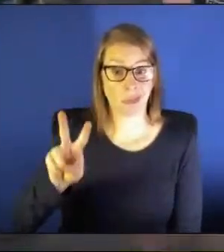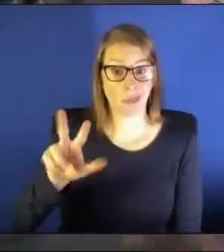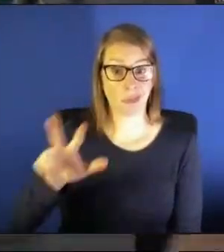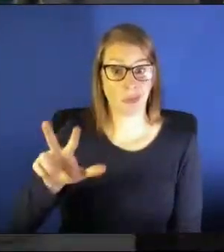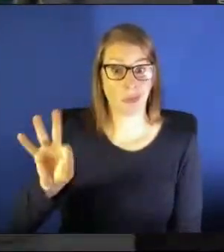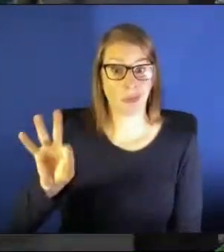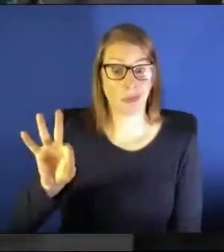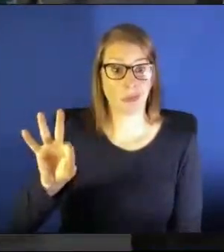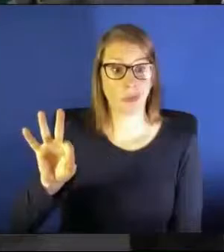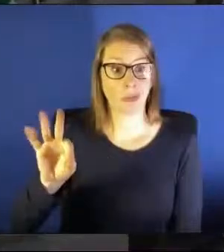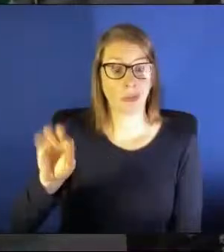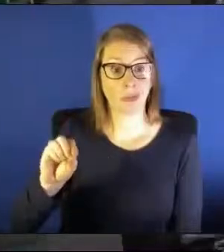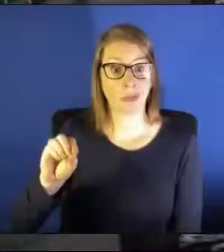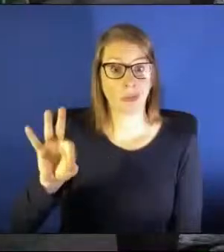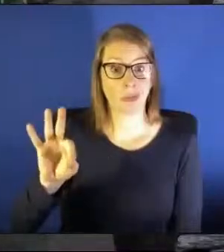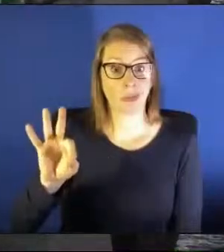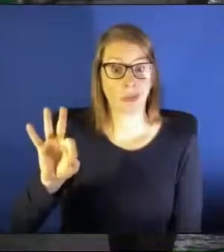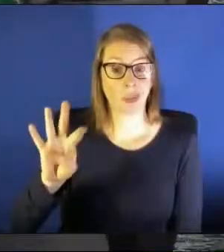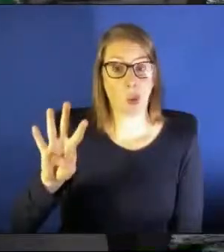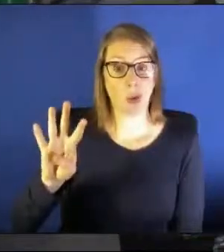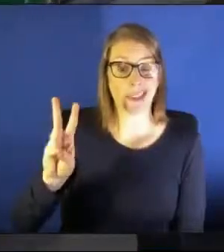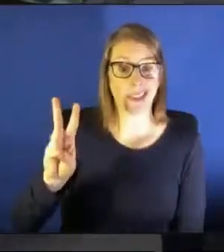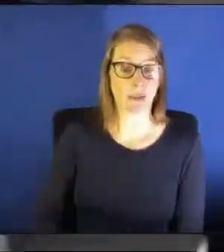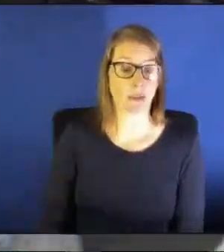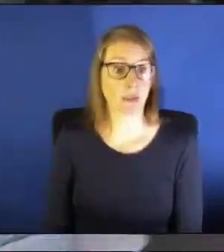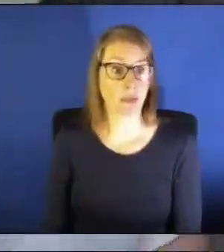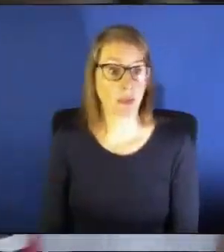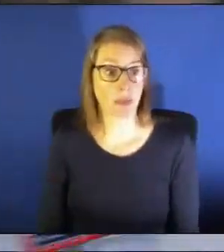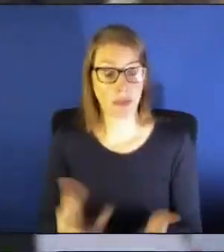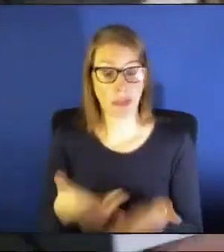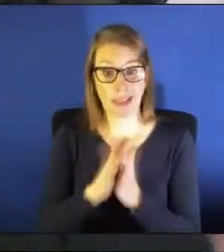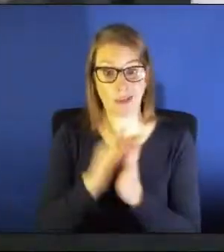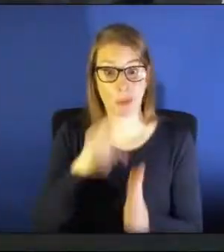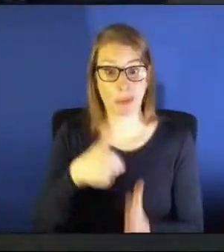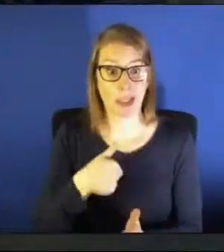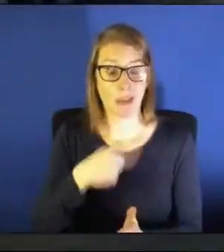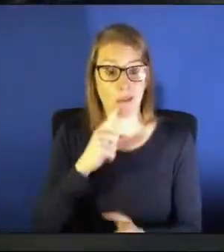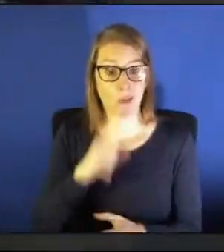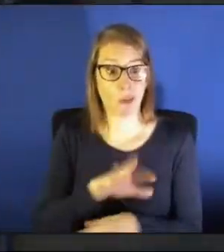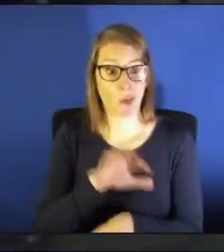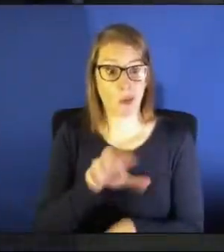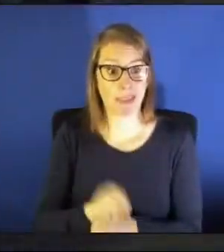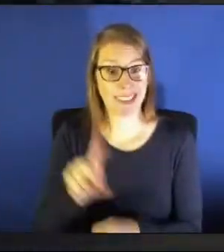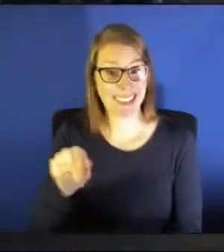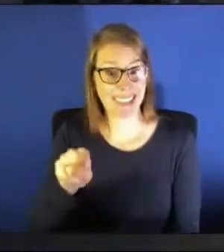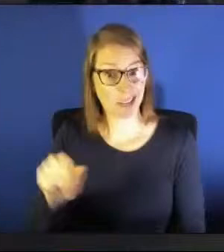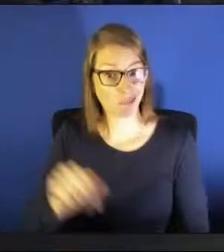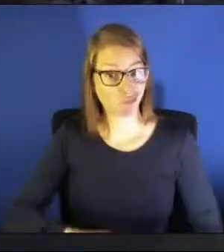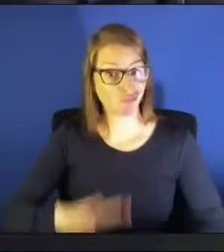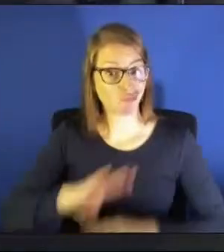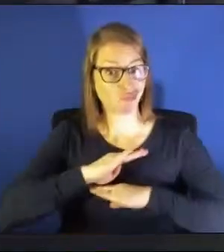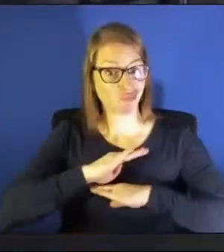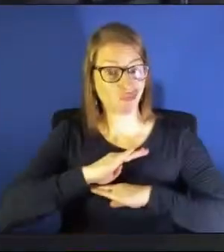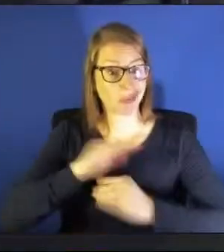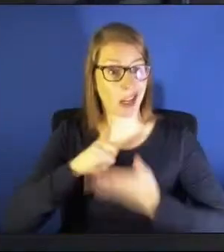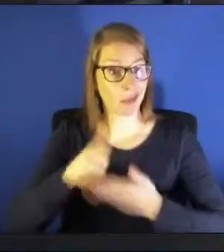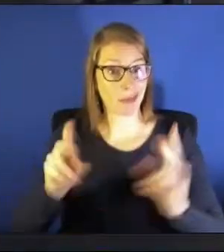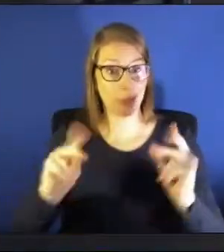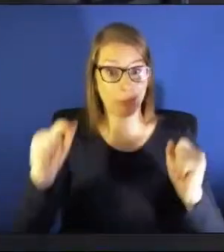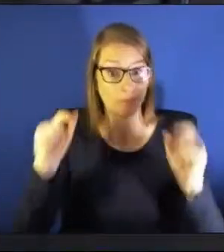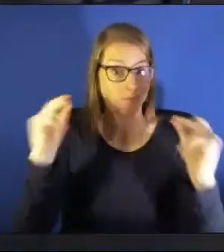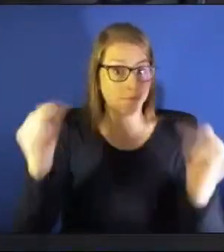913-239-0646 and ask for myself to sign up for an appointment. Dana, it must be so fulfilling to be able to help people pretty instantly when they come in